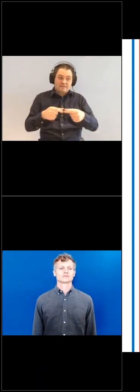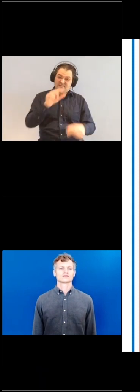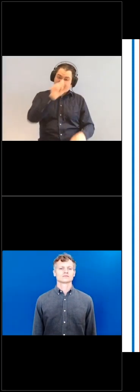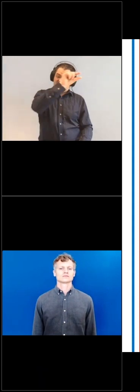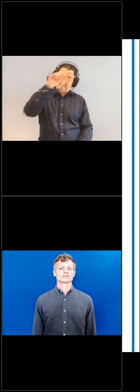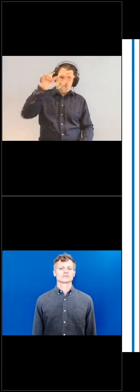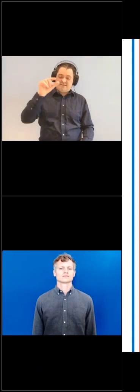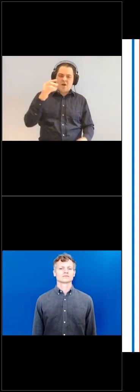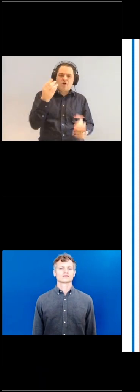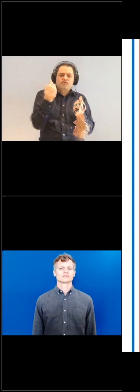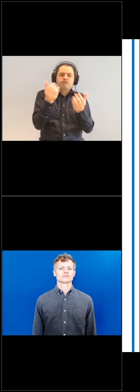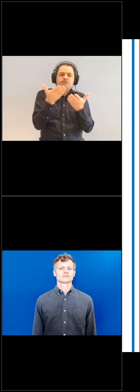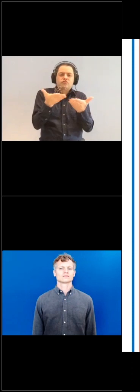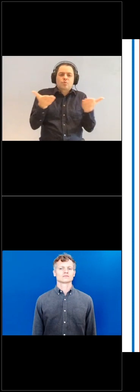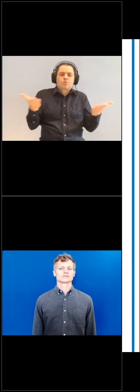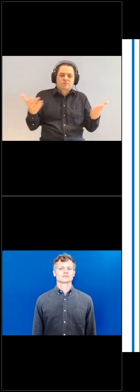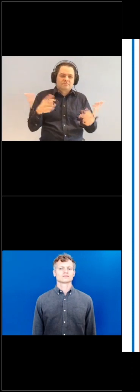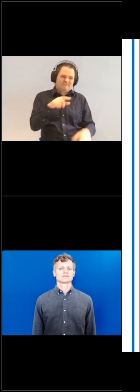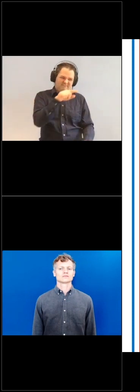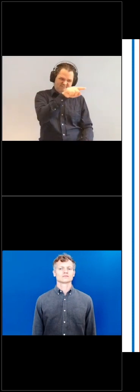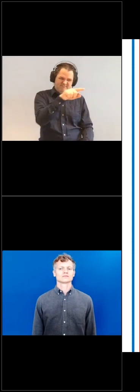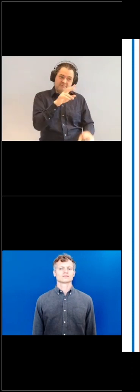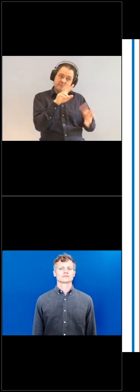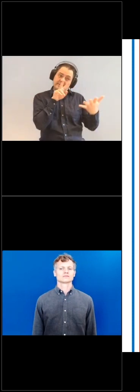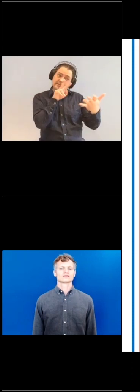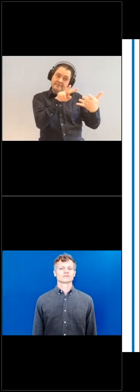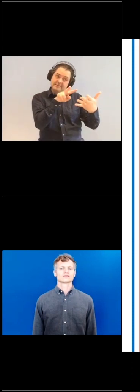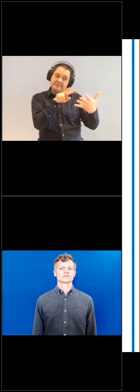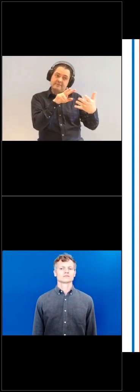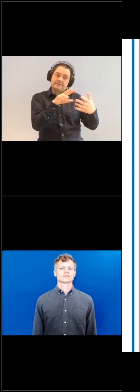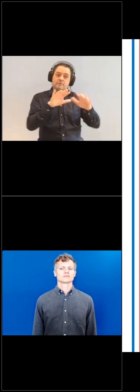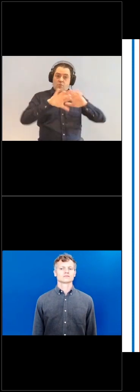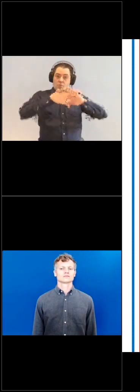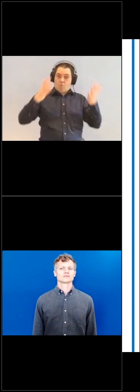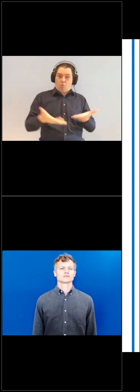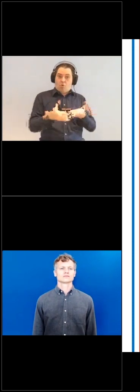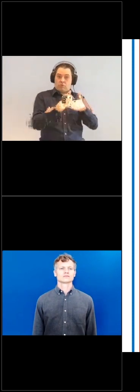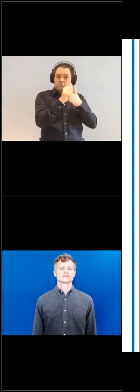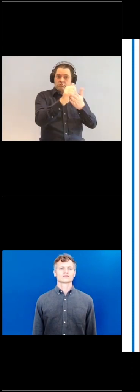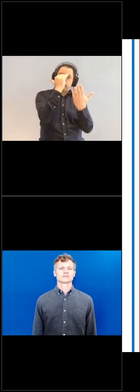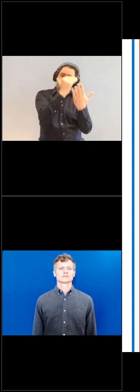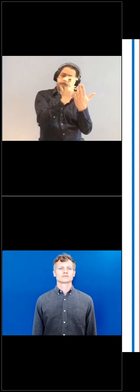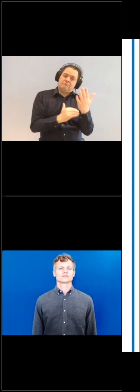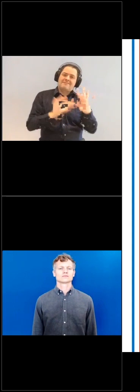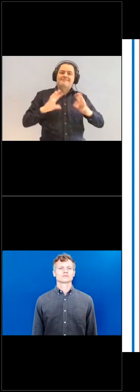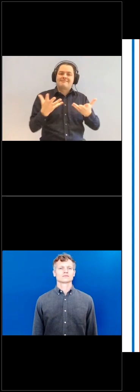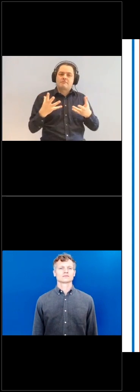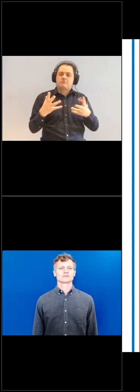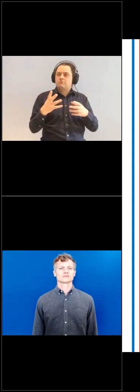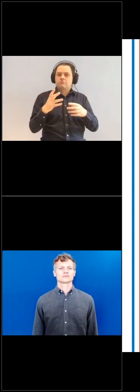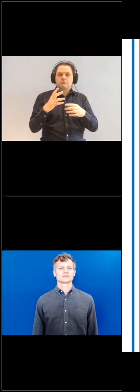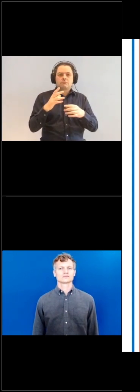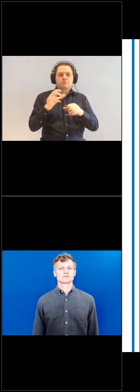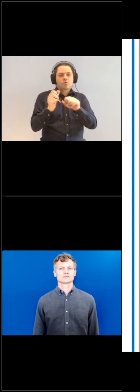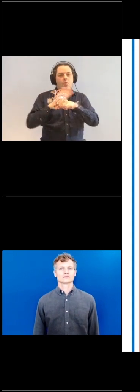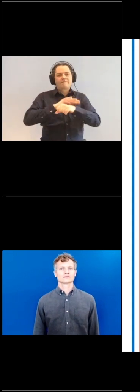resources. So we advise you to have a look at the global guidance on disability inclusion within the COVID response,